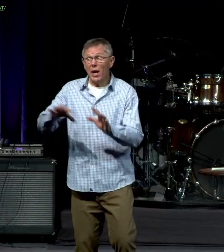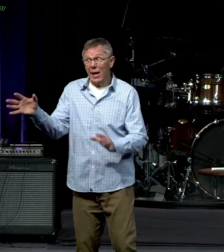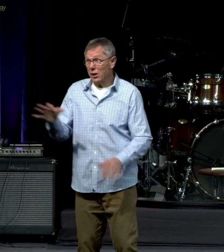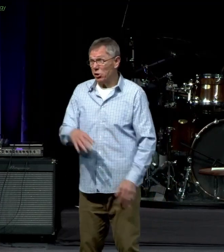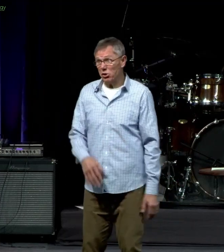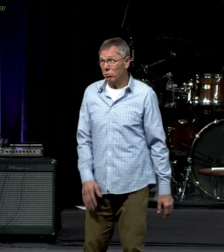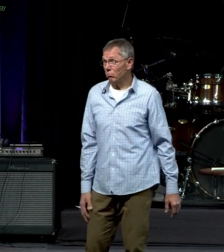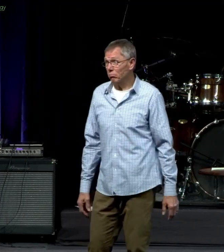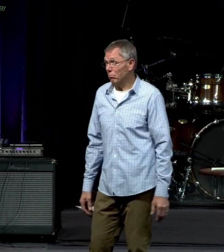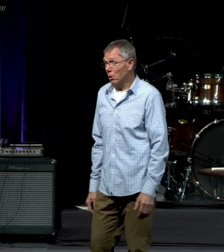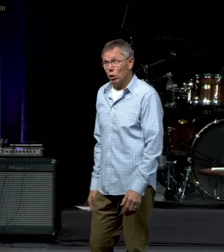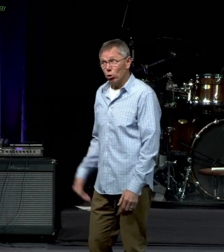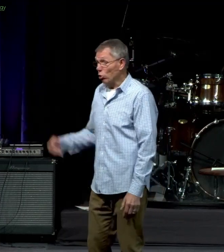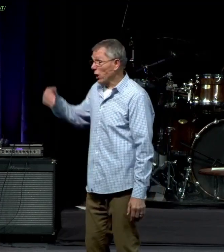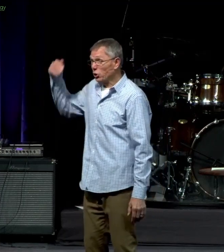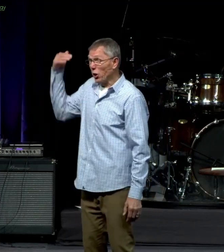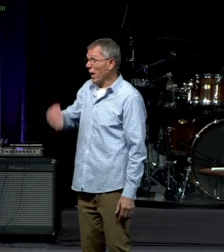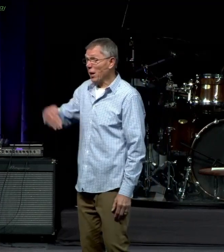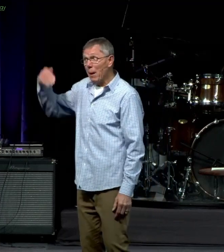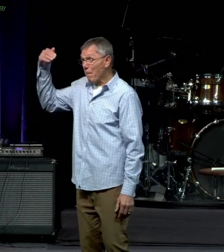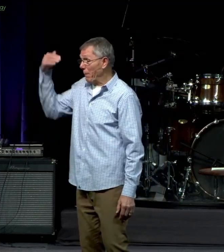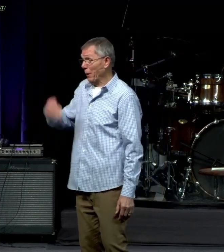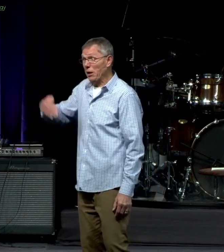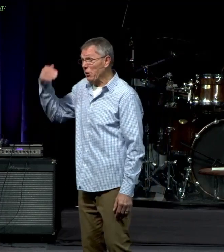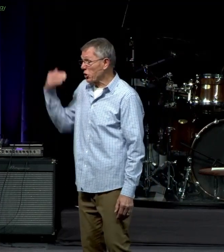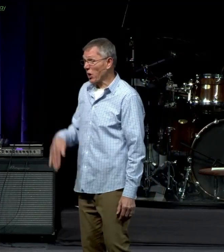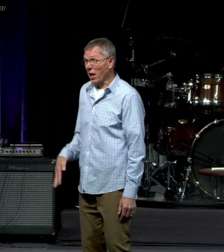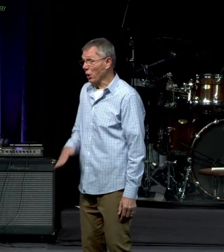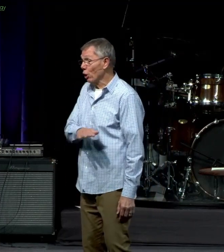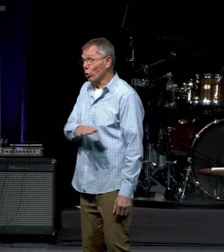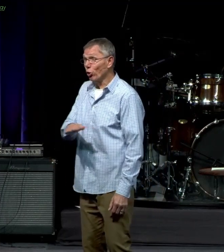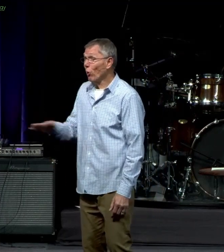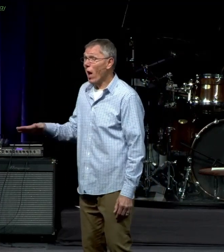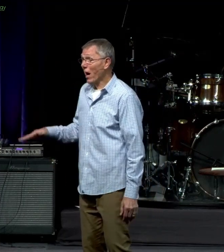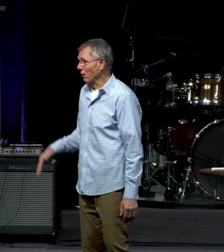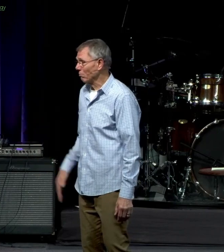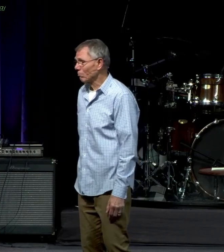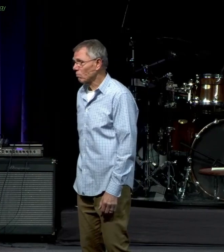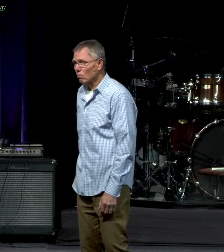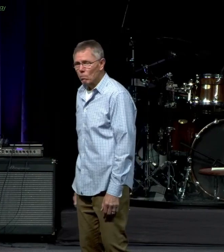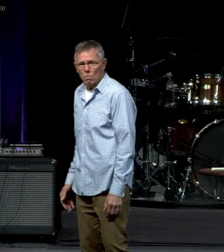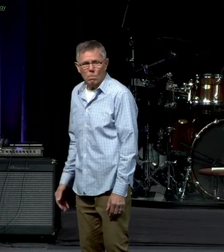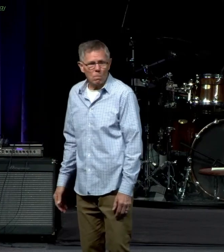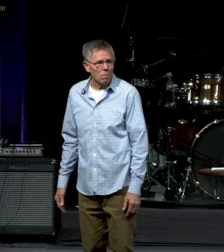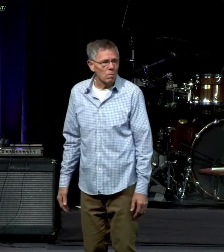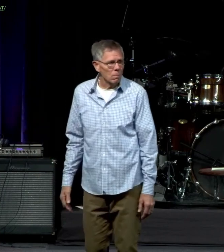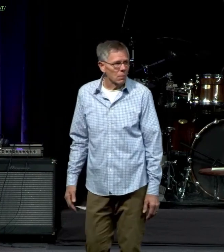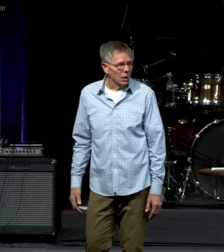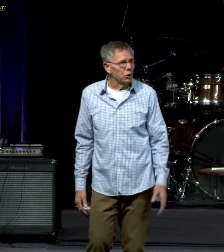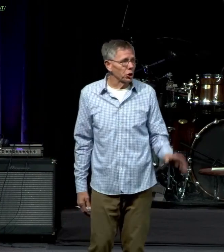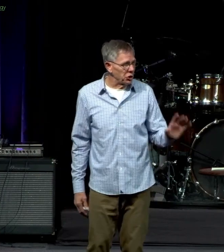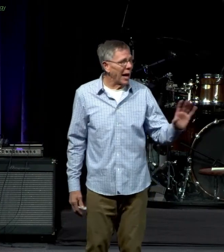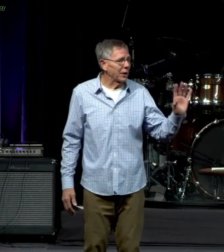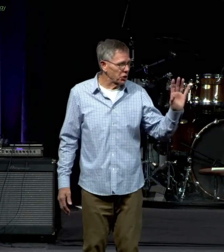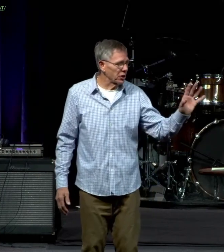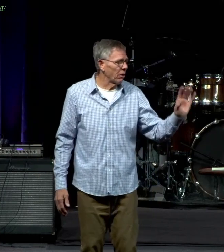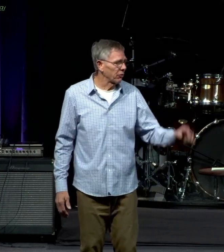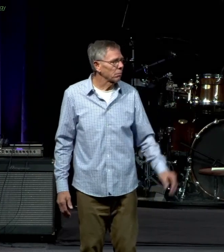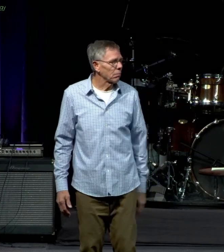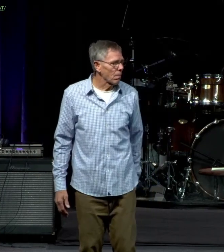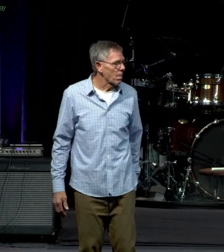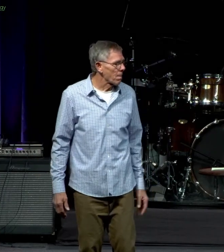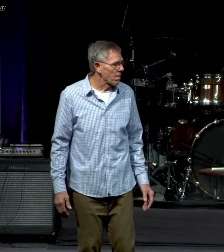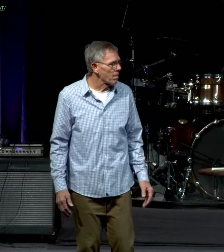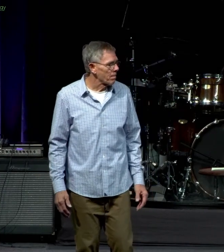about your finances, you just got your head buried in the sand, you're lying. Just die to